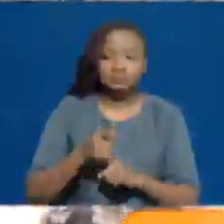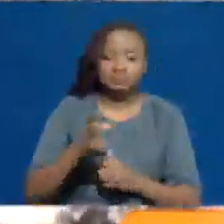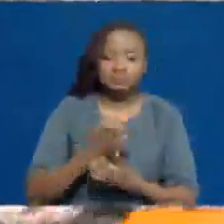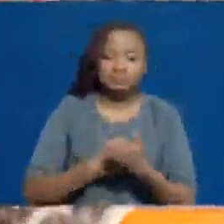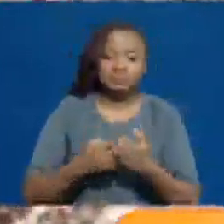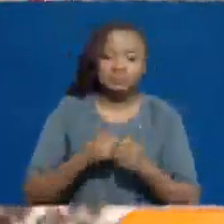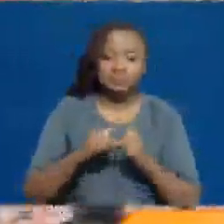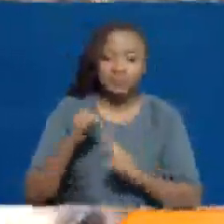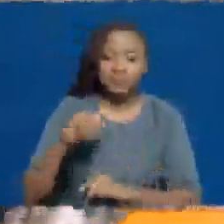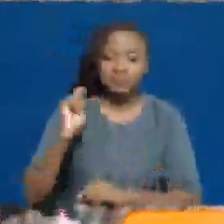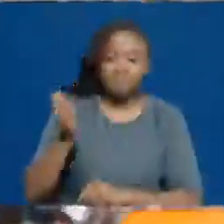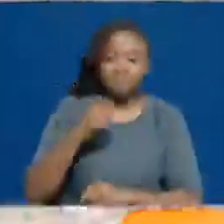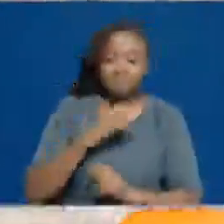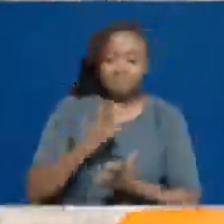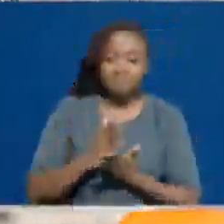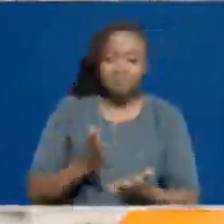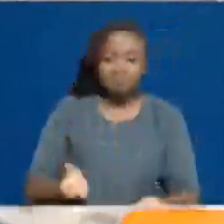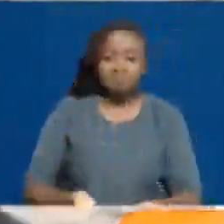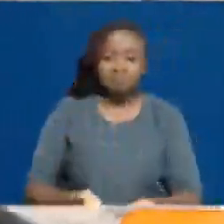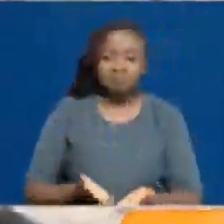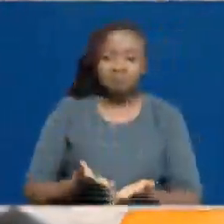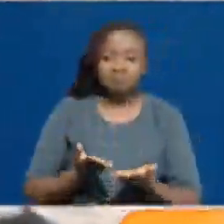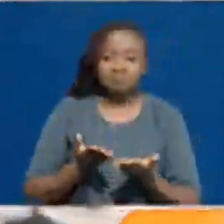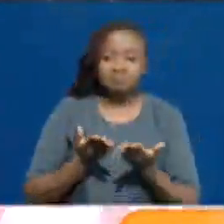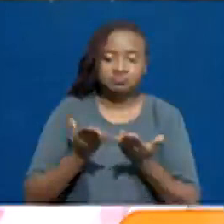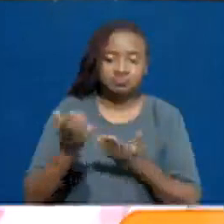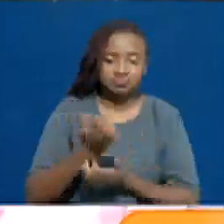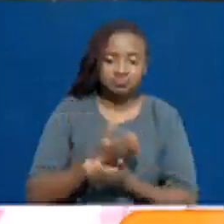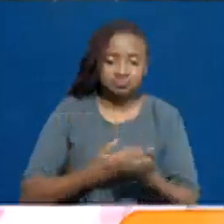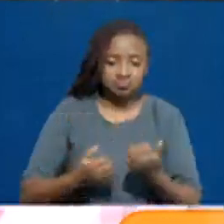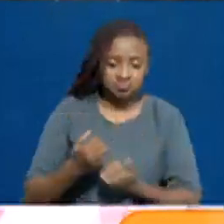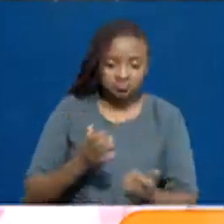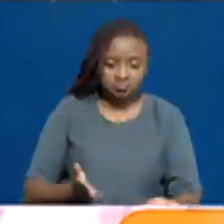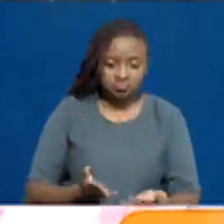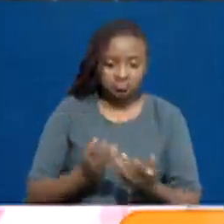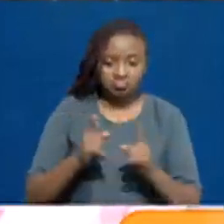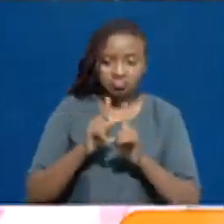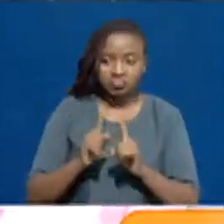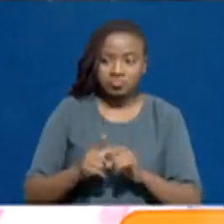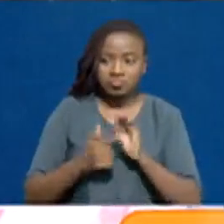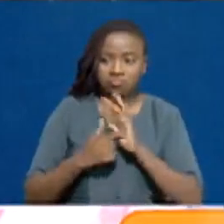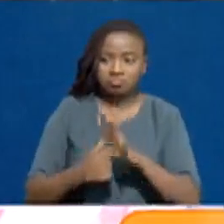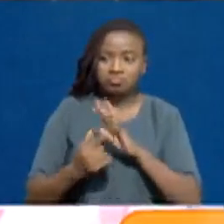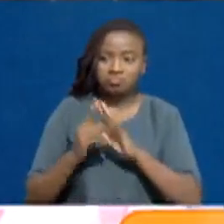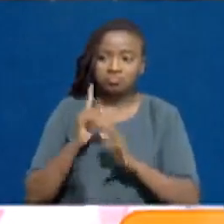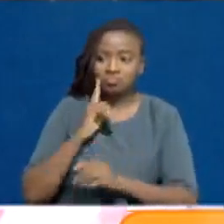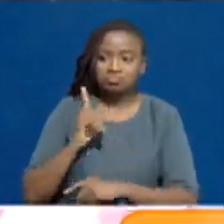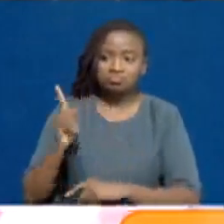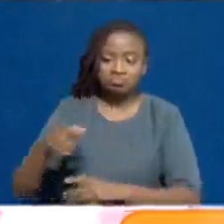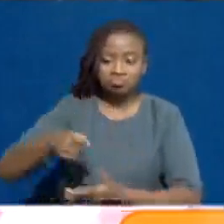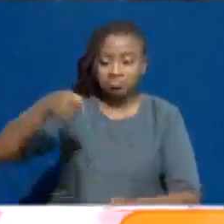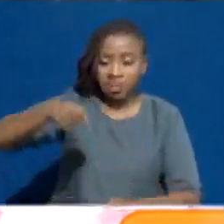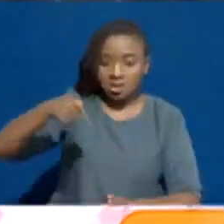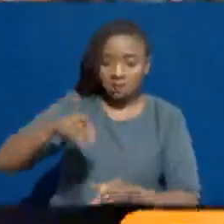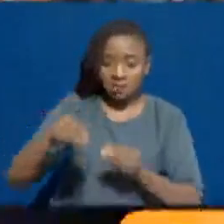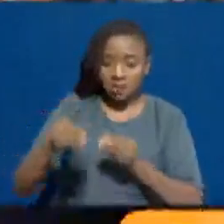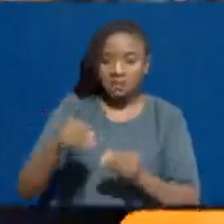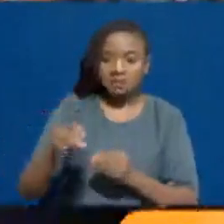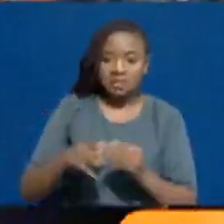has made significant strides in environmental conservation, key among them the ban of plastic carrier bags in